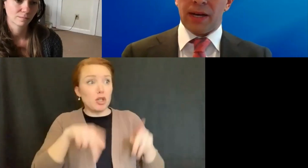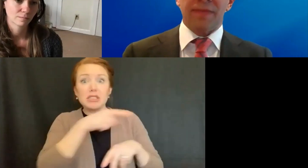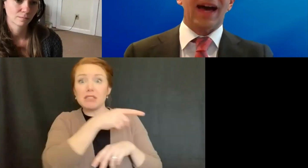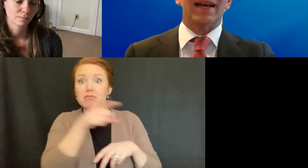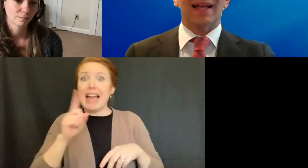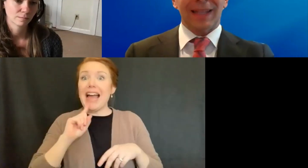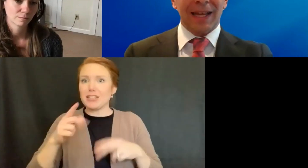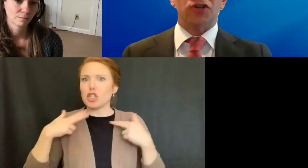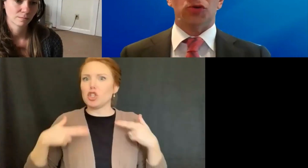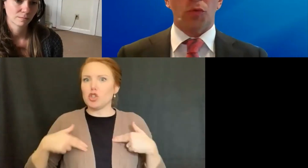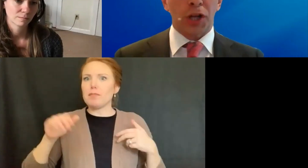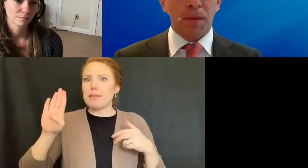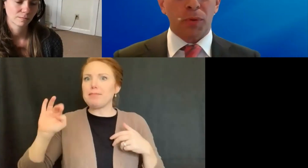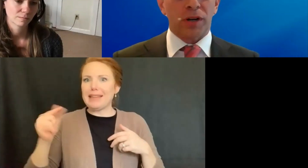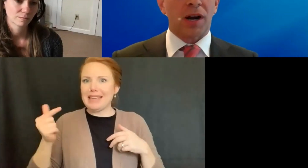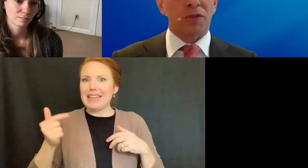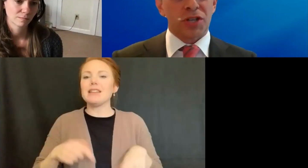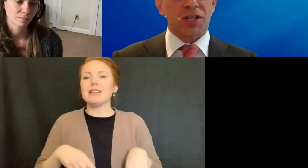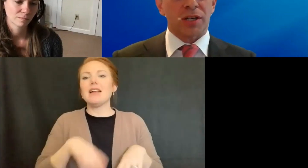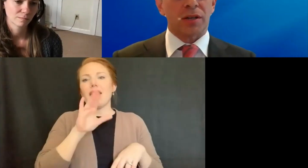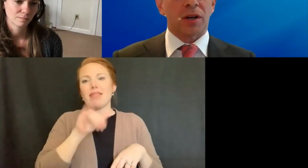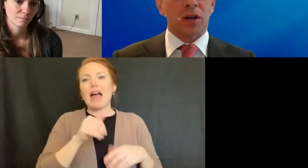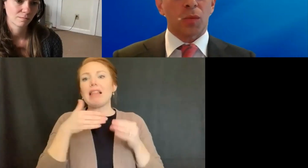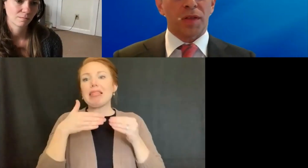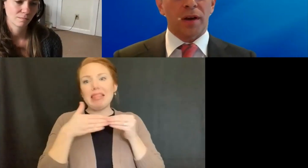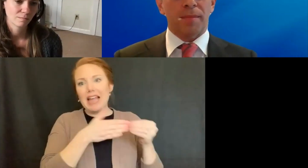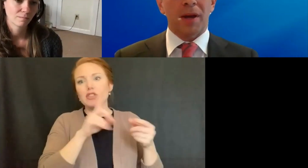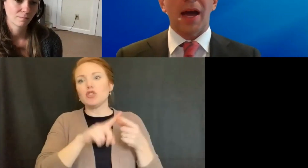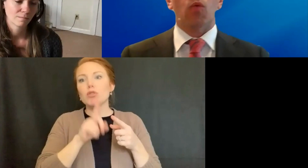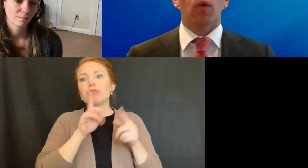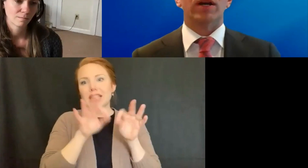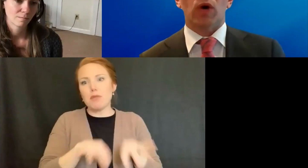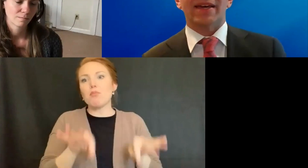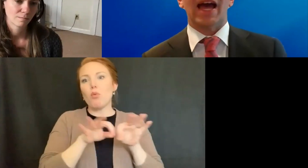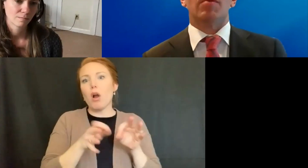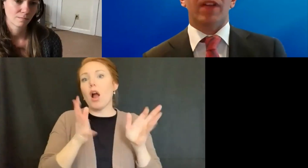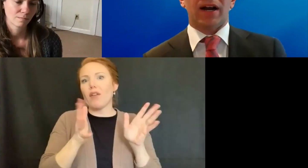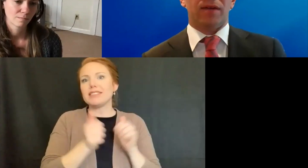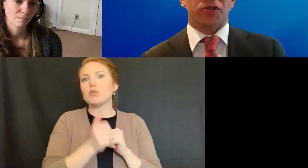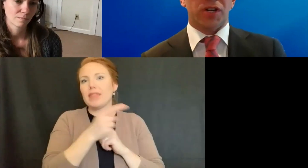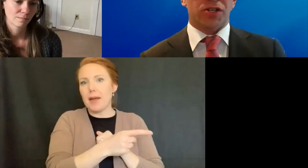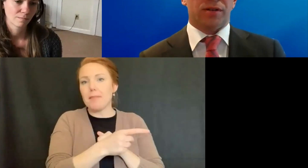human being. And that led you to a really important conversation with him. And what came of that conversation?